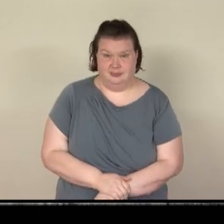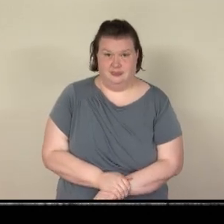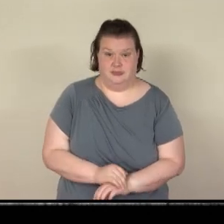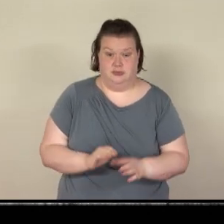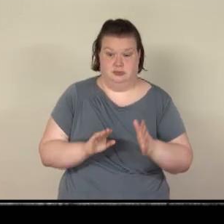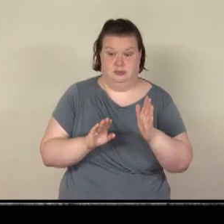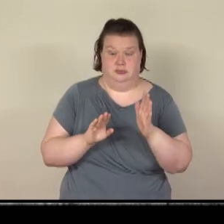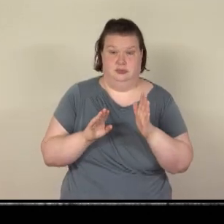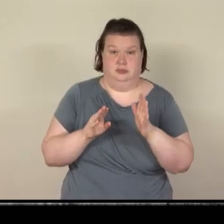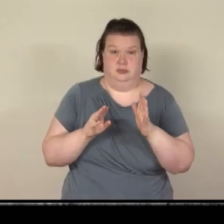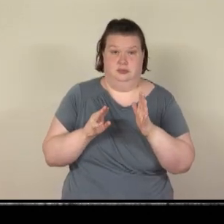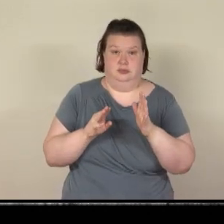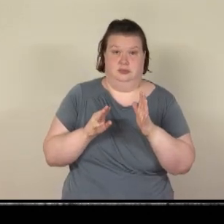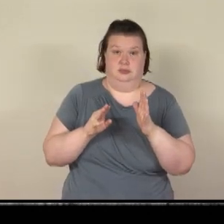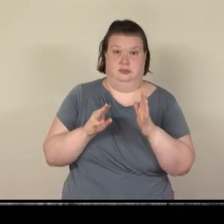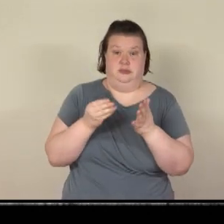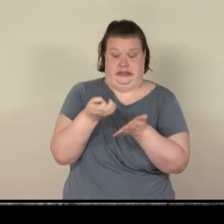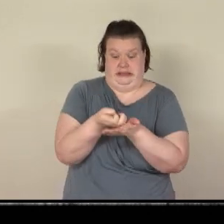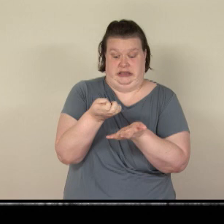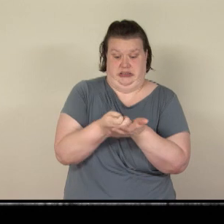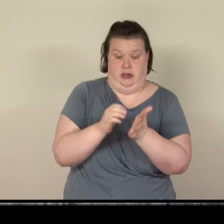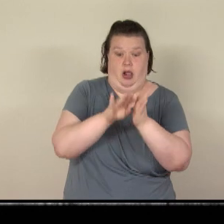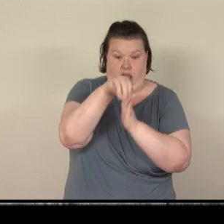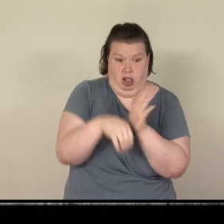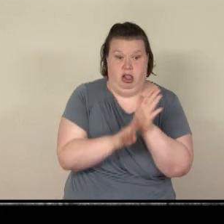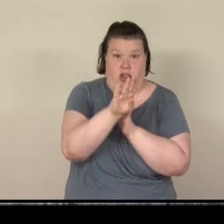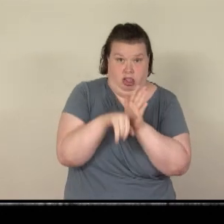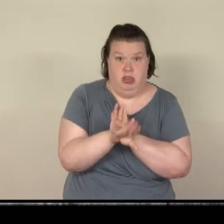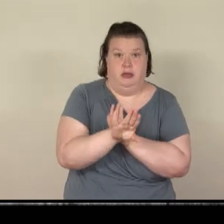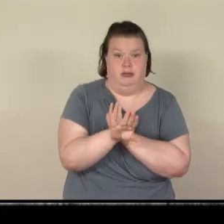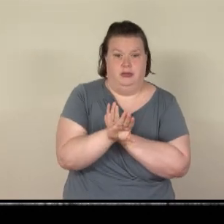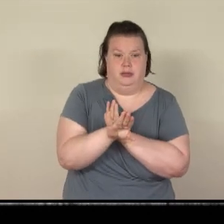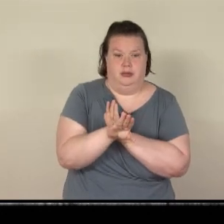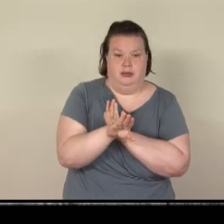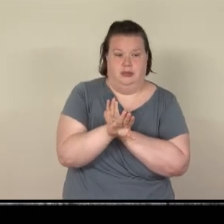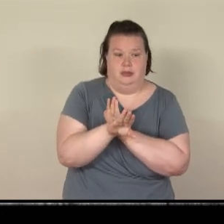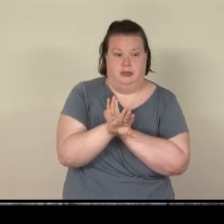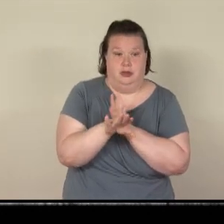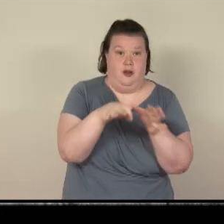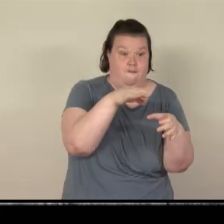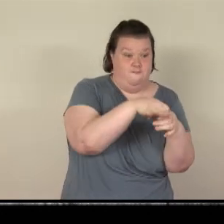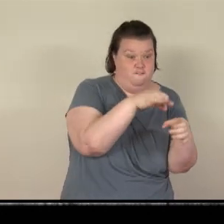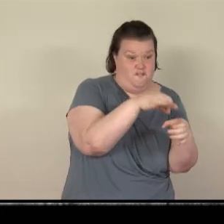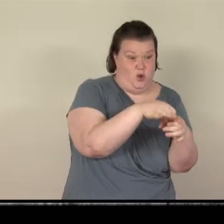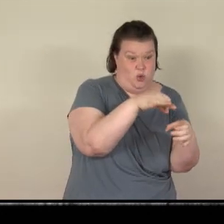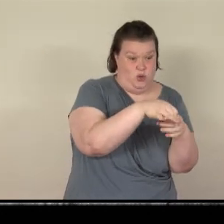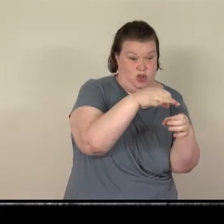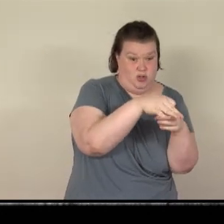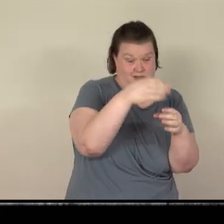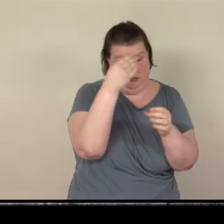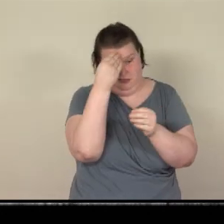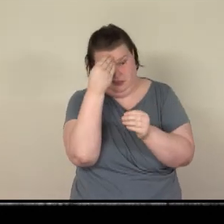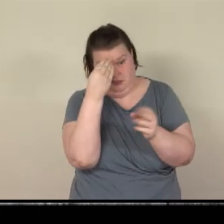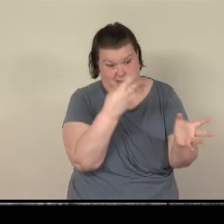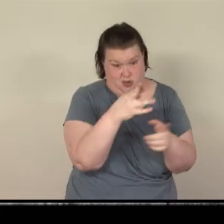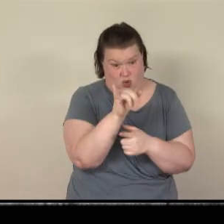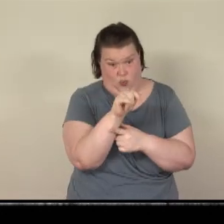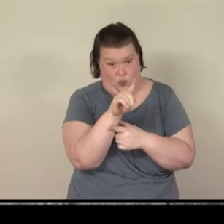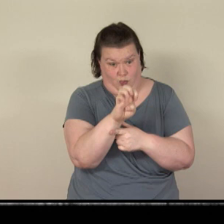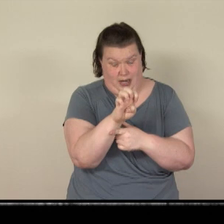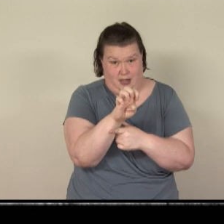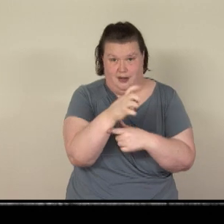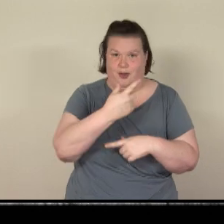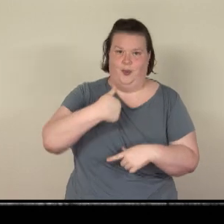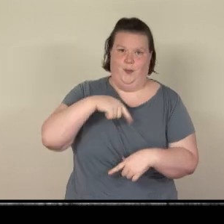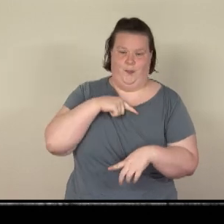market, we were able to secure good rates that remain better than what was communicated to our voters leading up to the bond election.